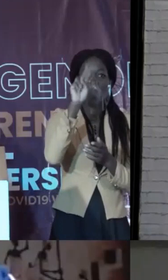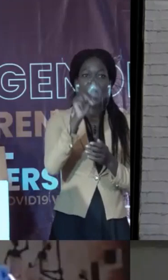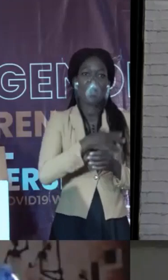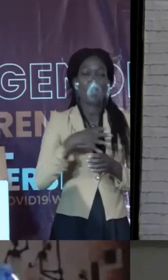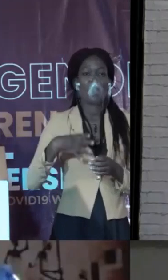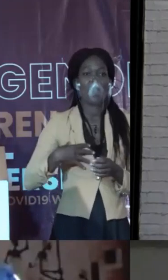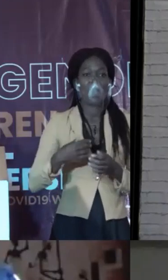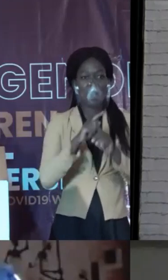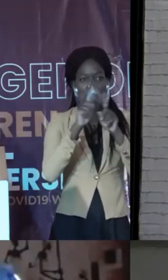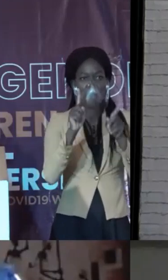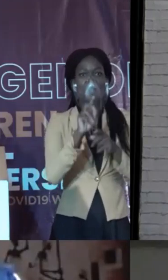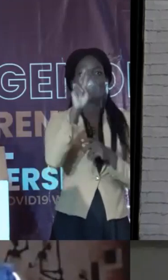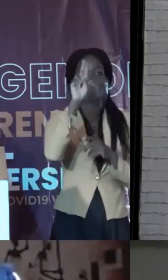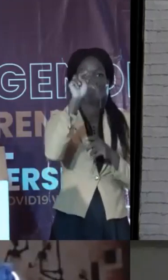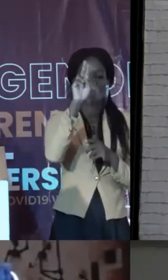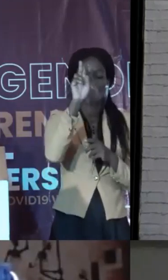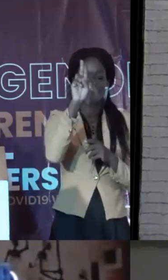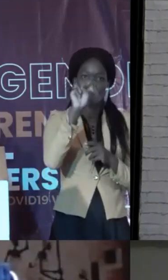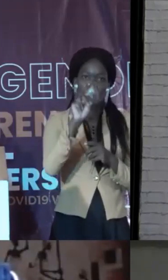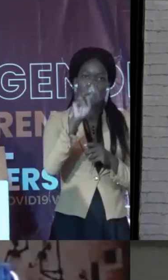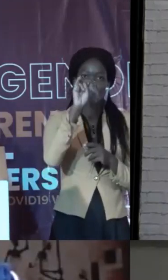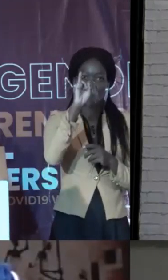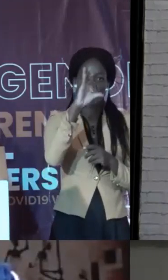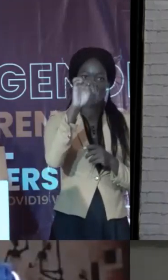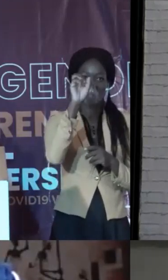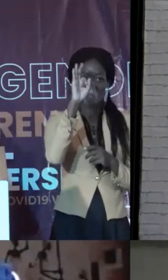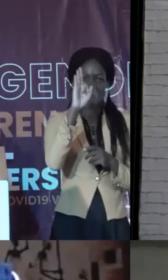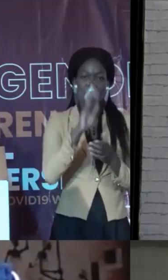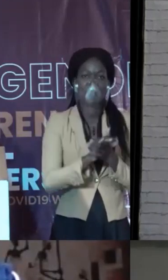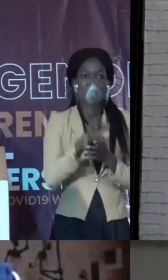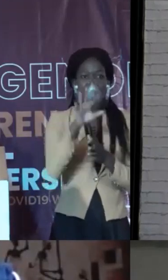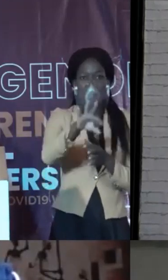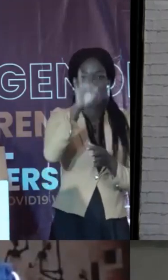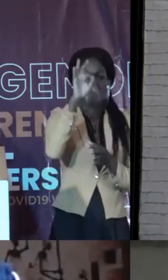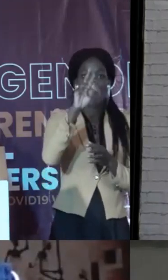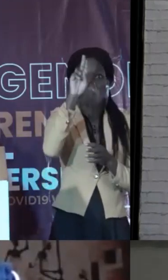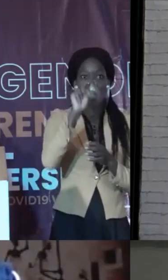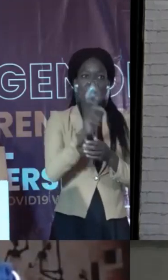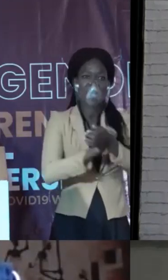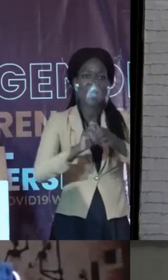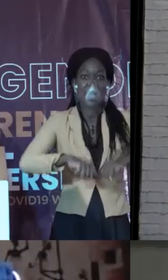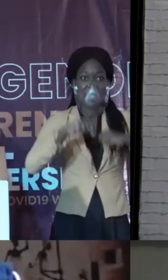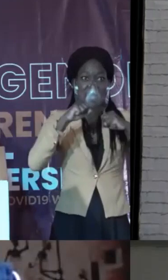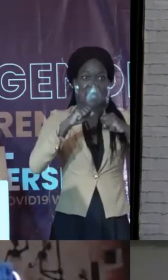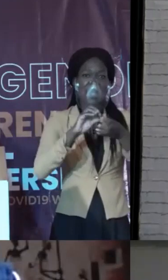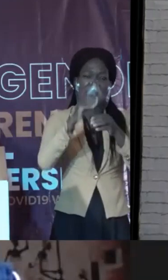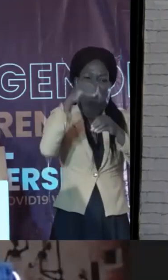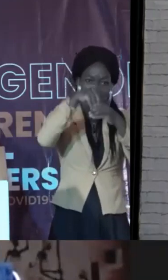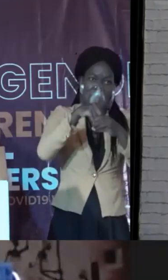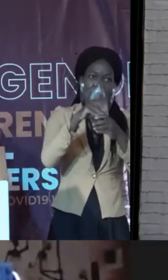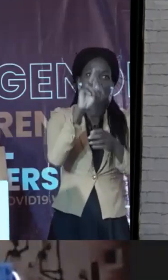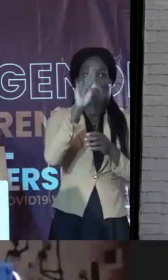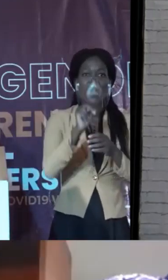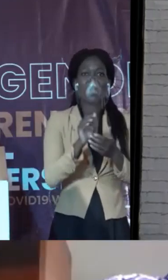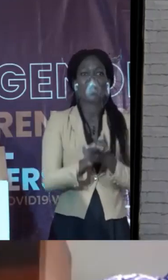was appointed by the UN Secretary General and served in the UN Commission on Information and Accountability